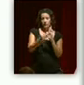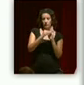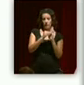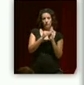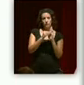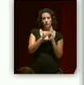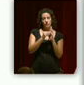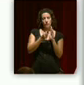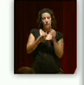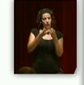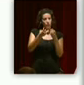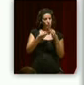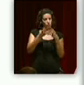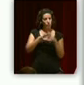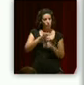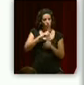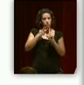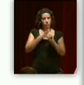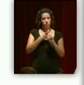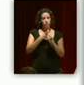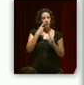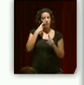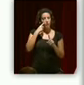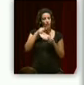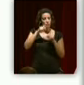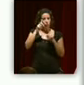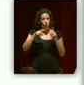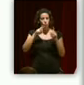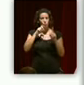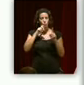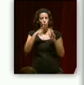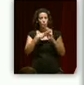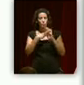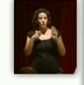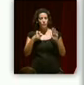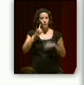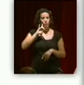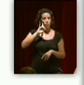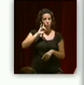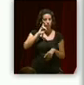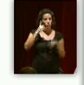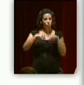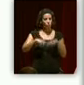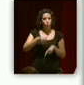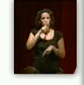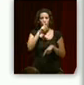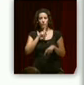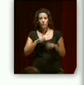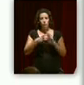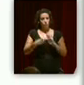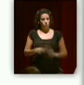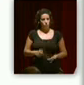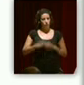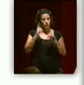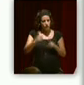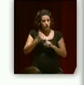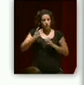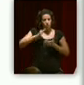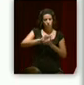a spectrum that we have applied this algorithm to obtain the frequencies to eliminate noise